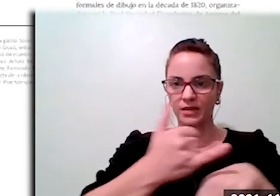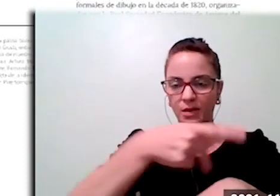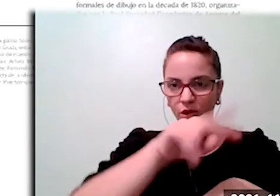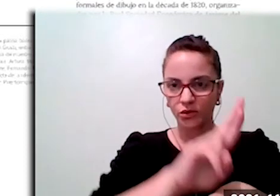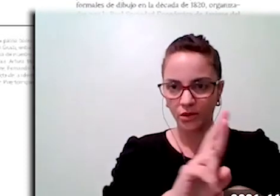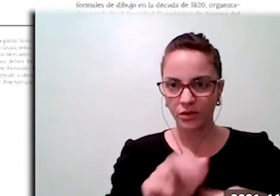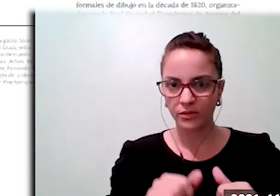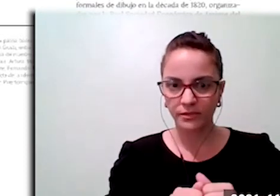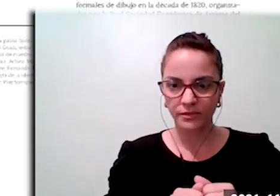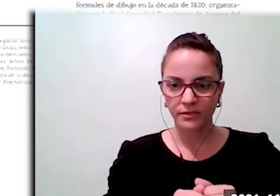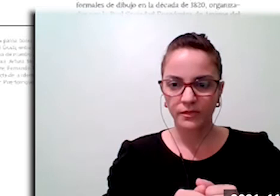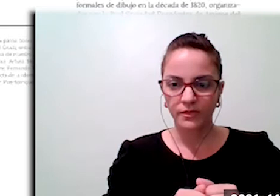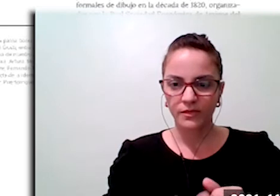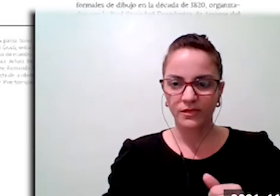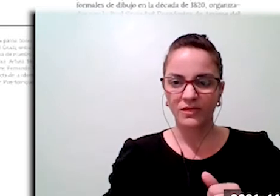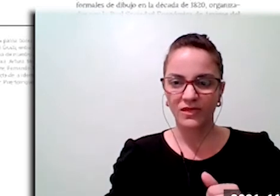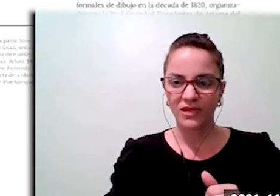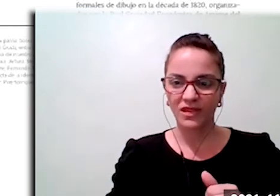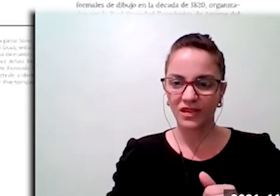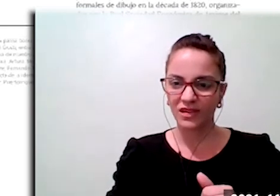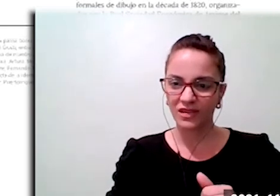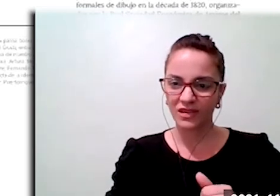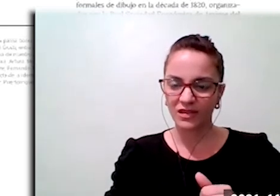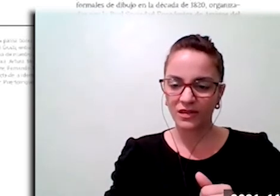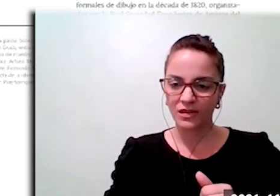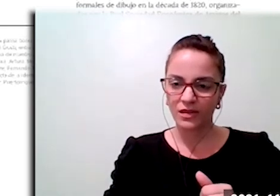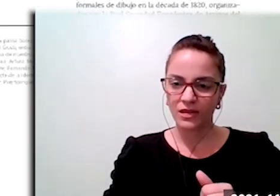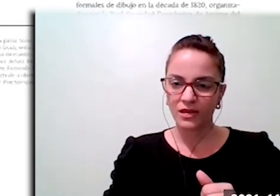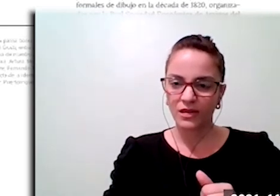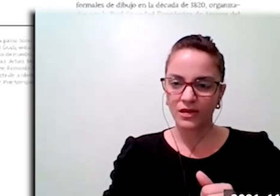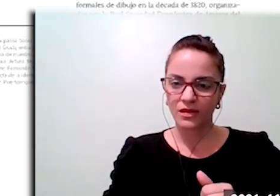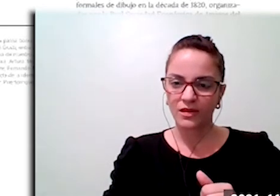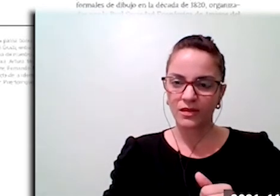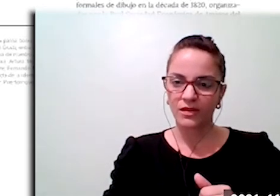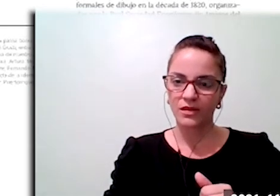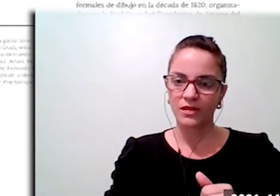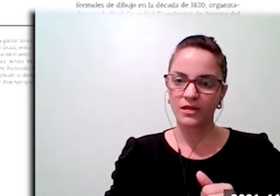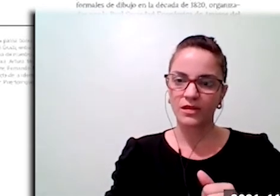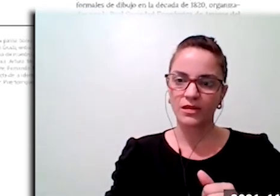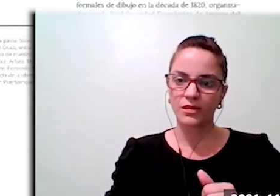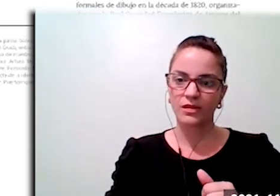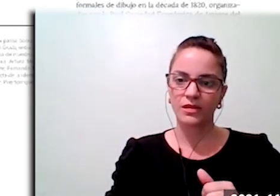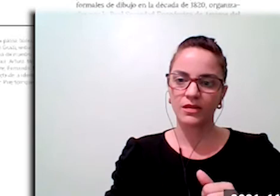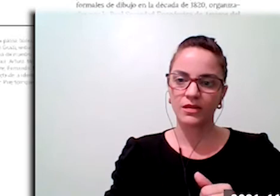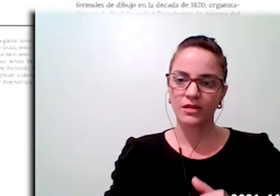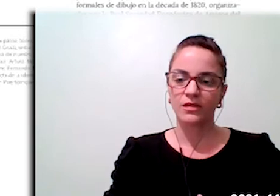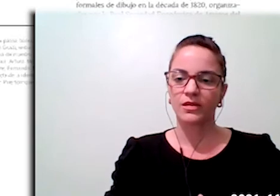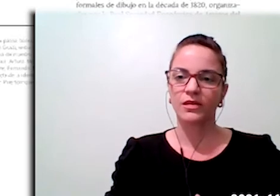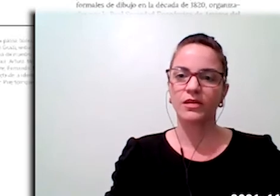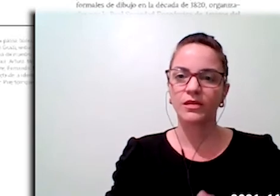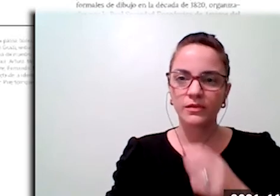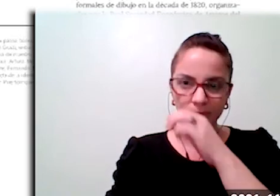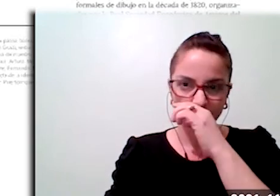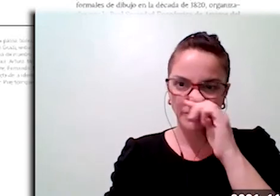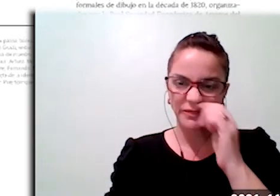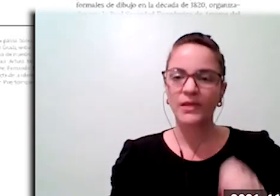the urban center of San Juan where the first ideas to educate, raise, and spread awareness